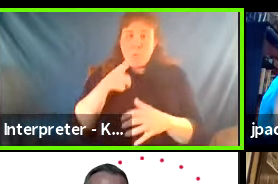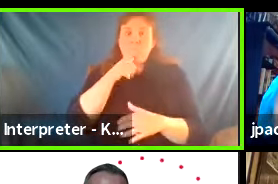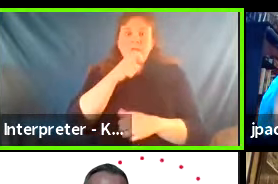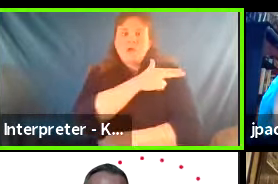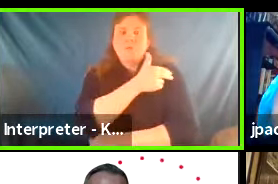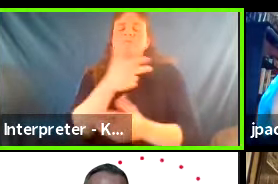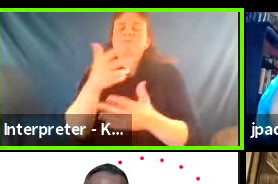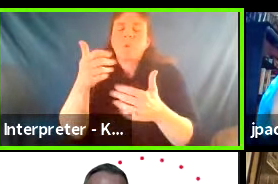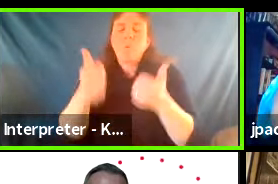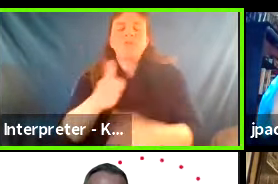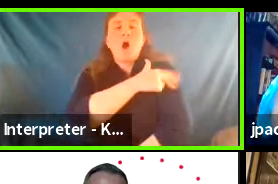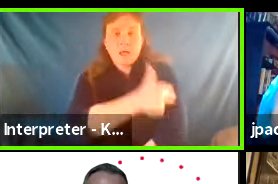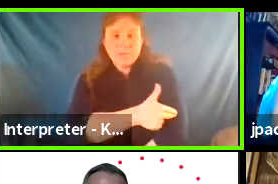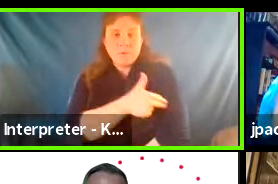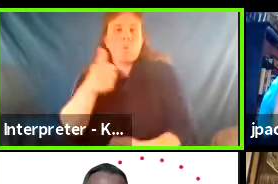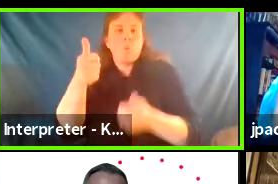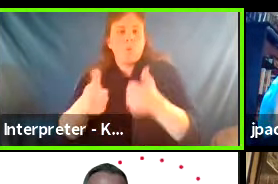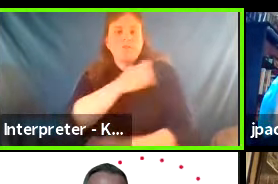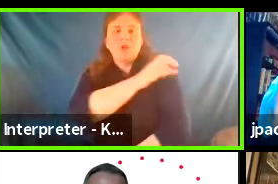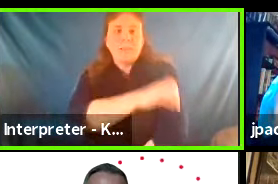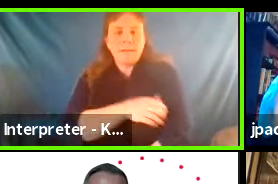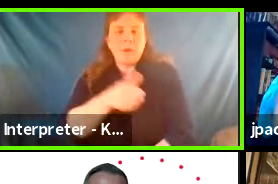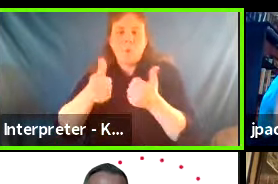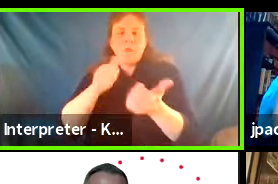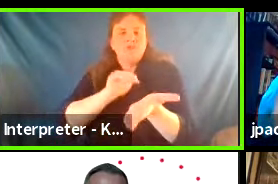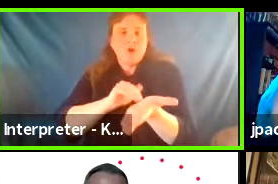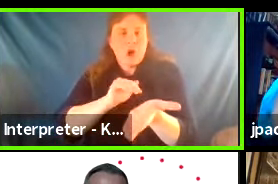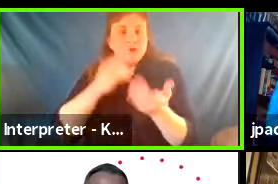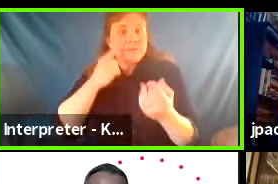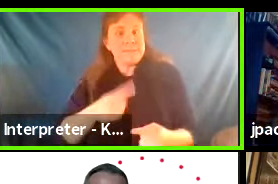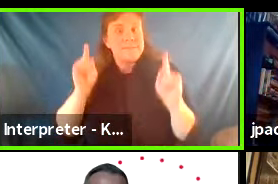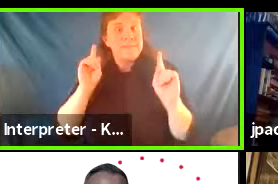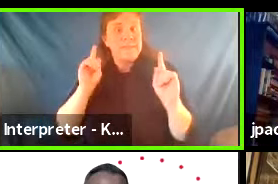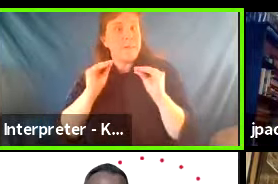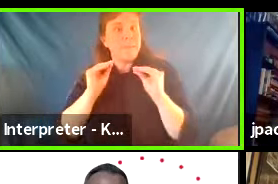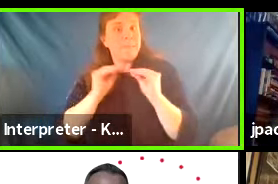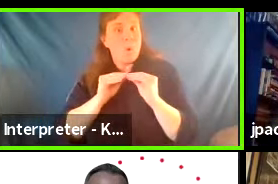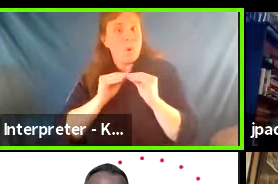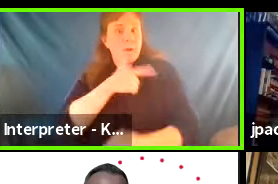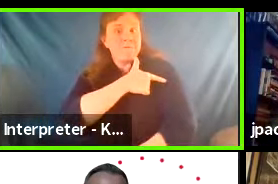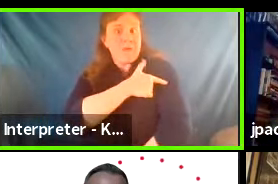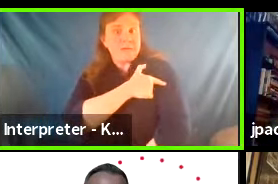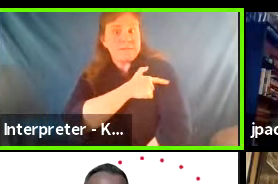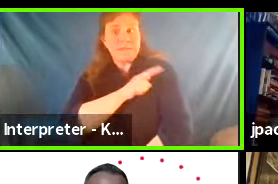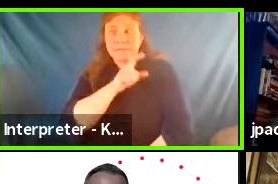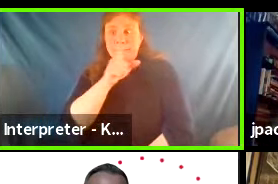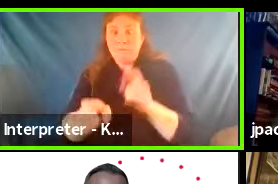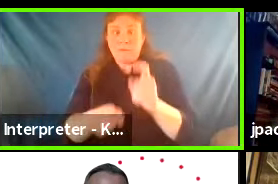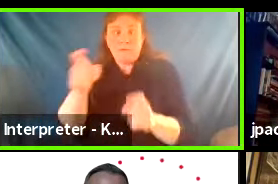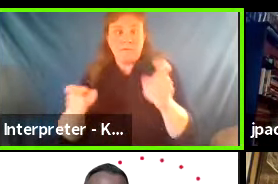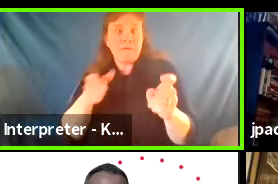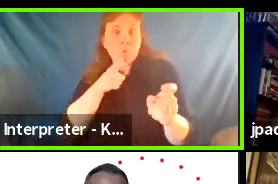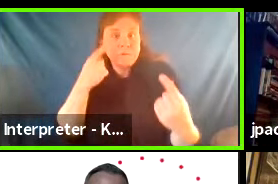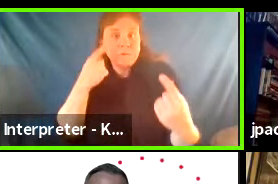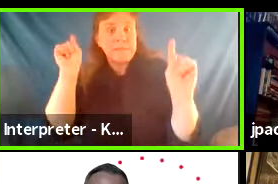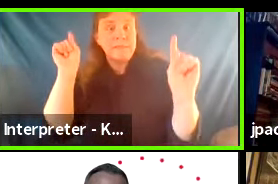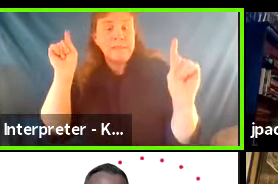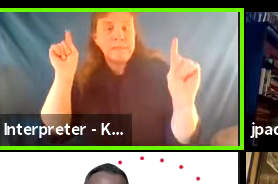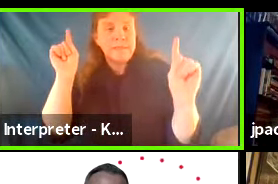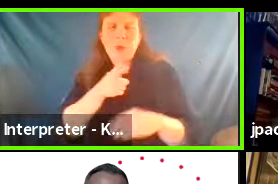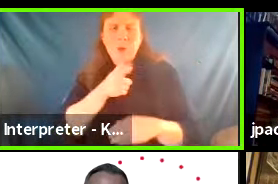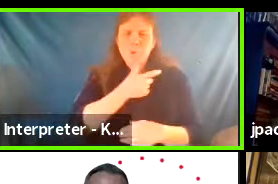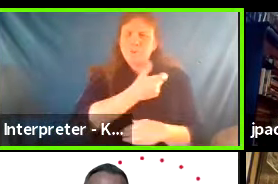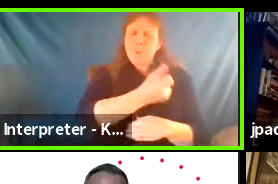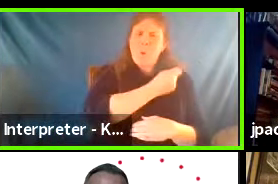And back to equity, really understanding that, we want to continue to get the vaccine out because again, we're all going to benefit more from overall community,